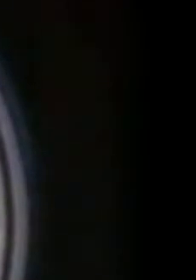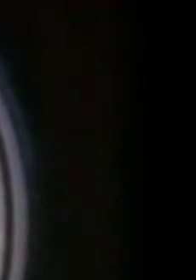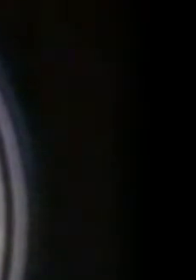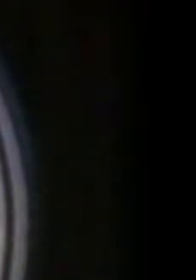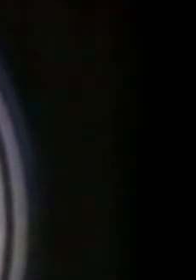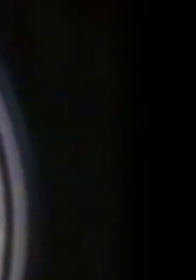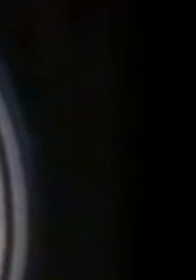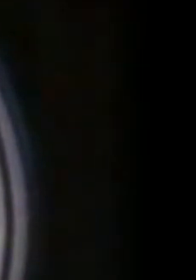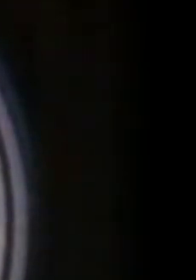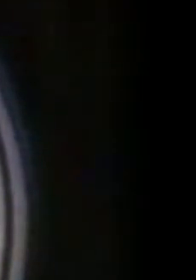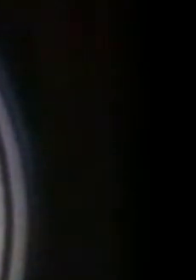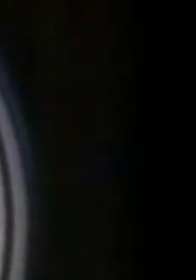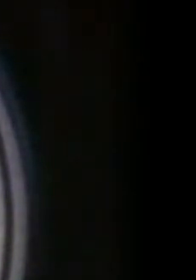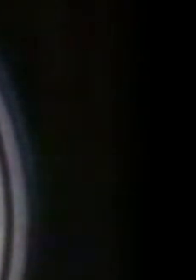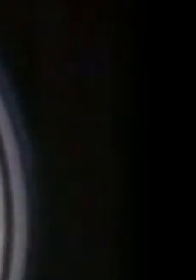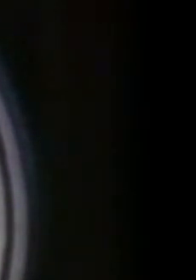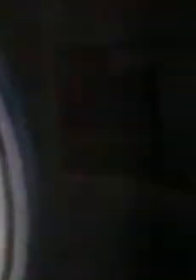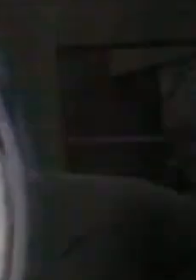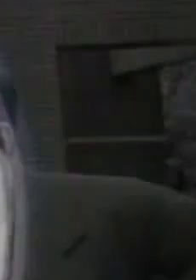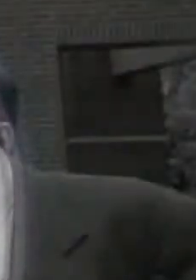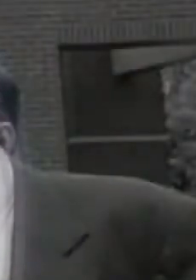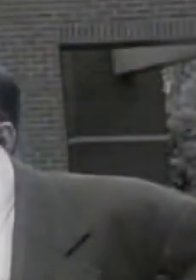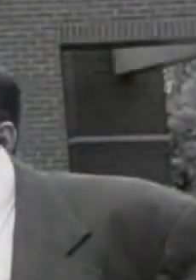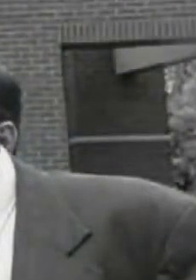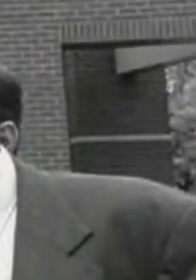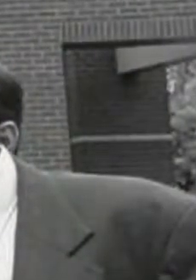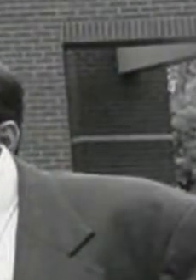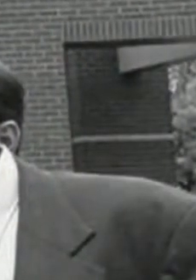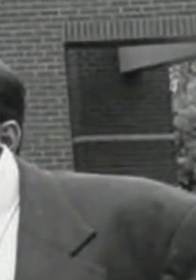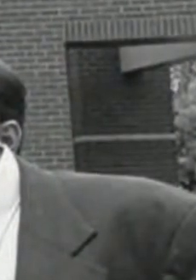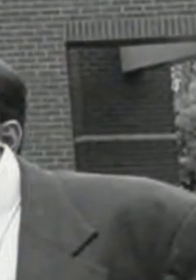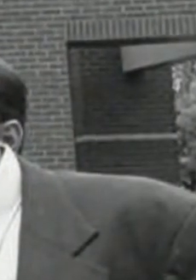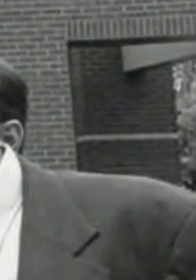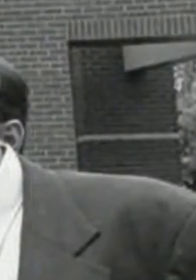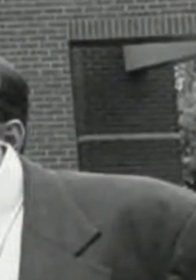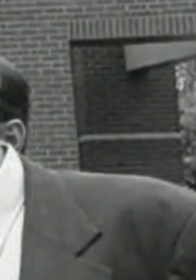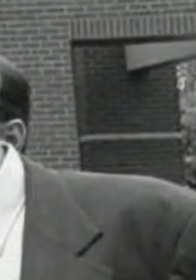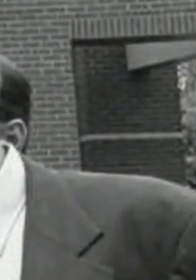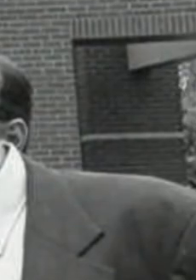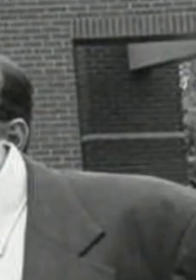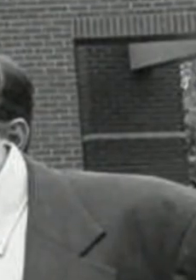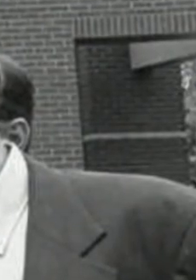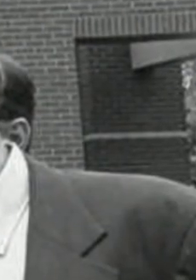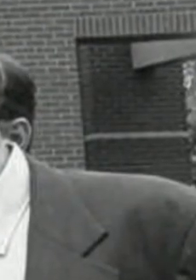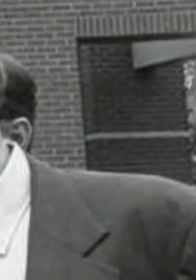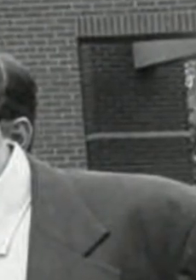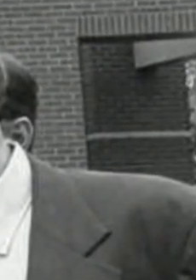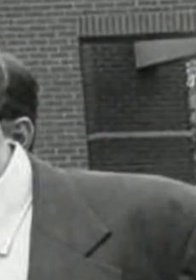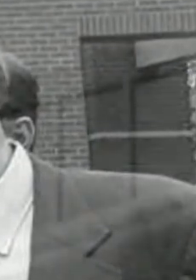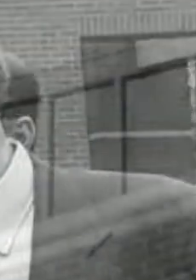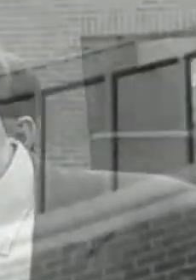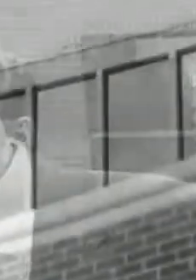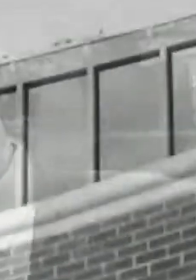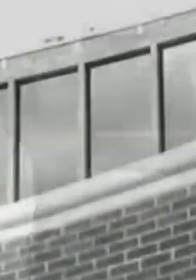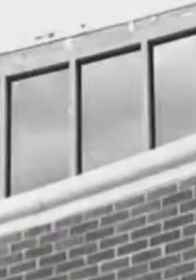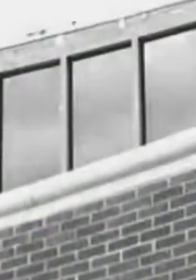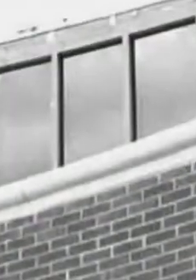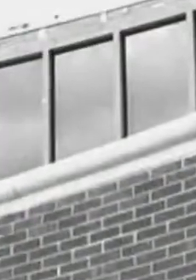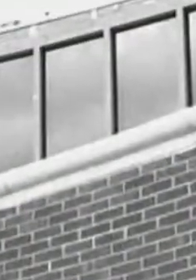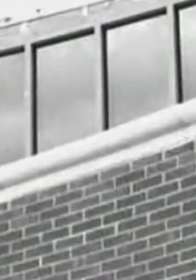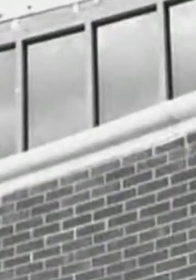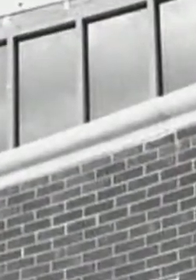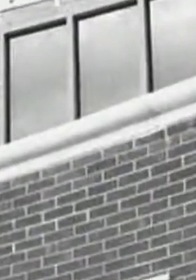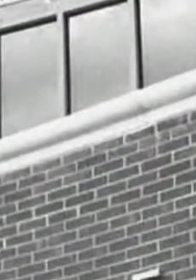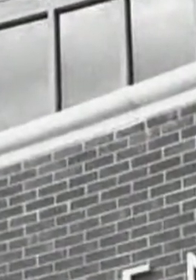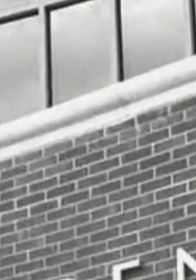family and to the memory of Senator Tom Dodd. In October 1995, UConn dedicated the Thomas J.